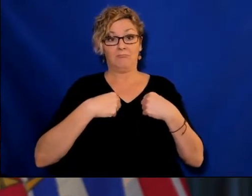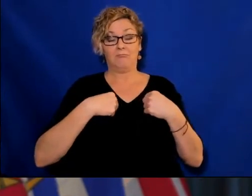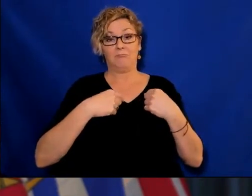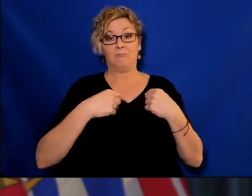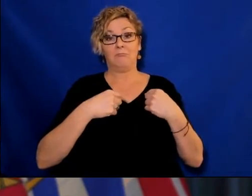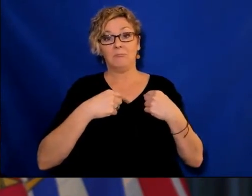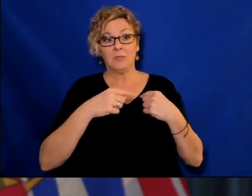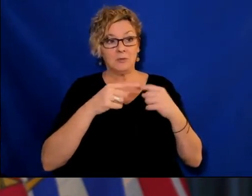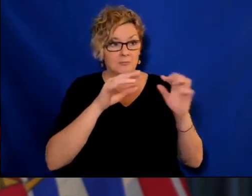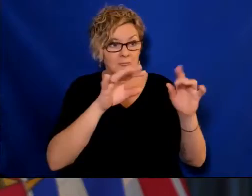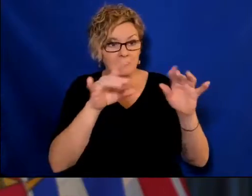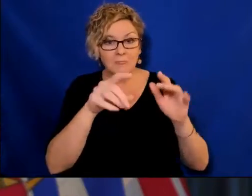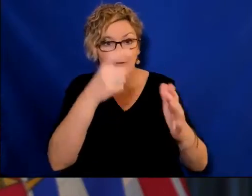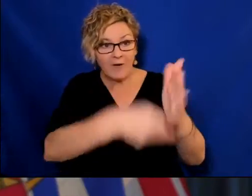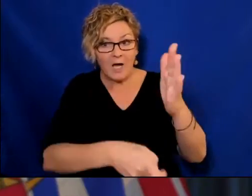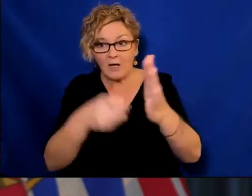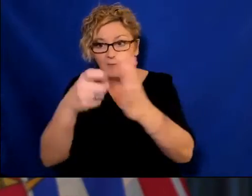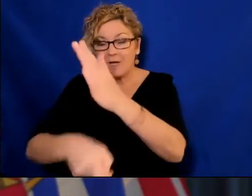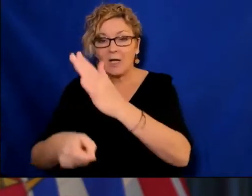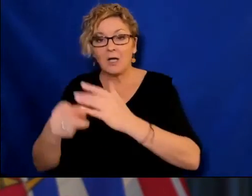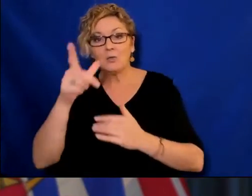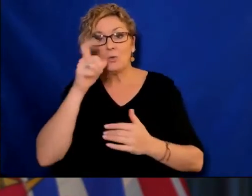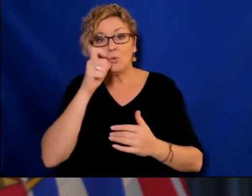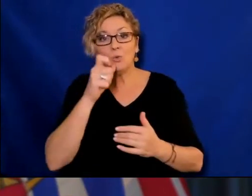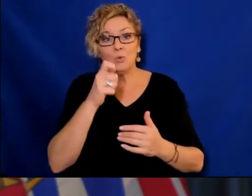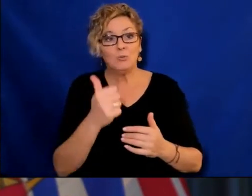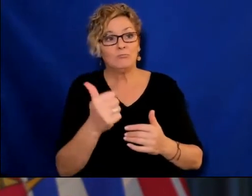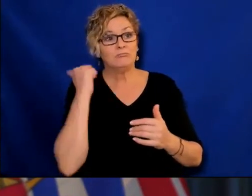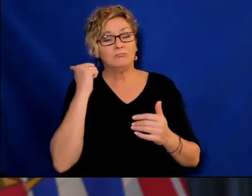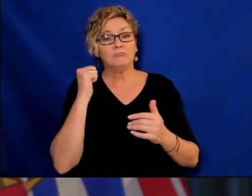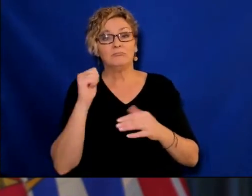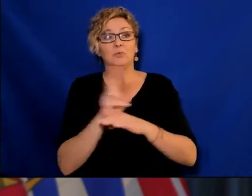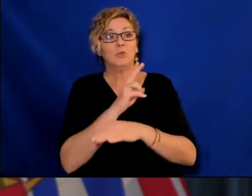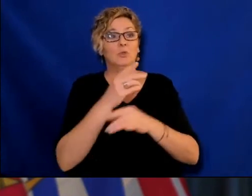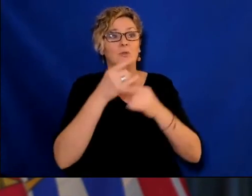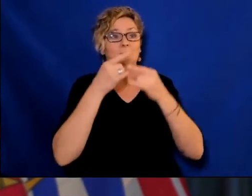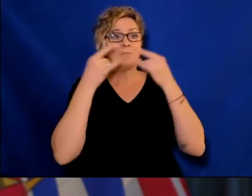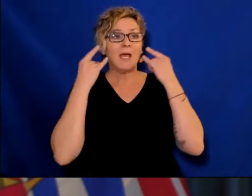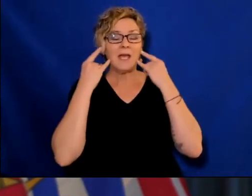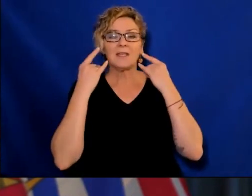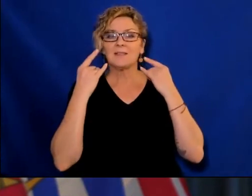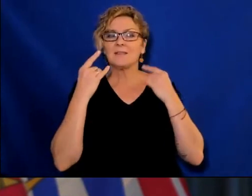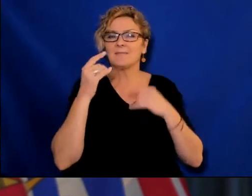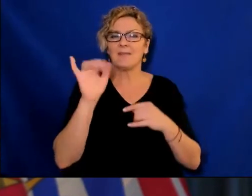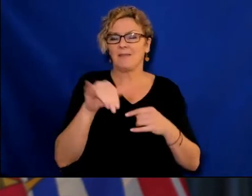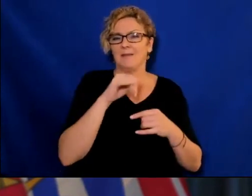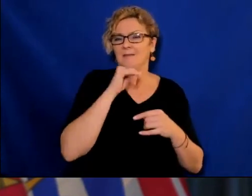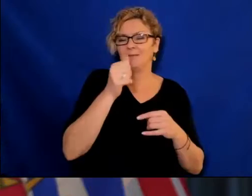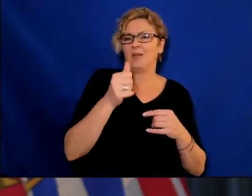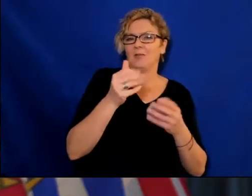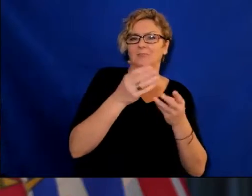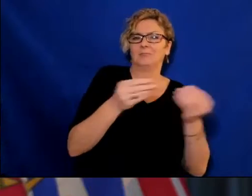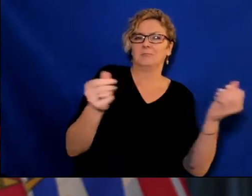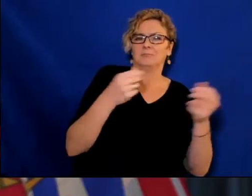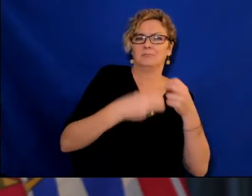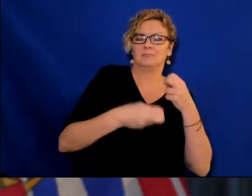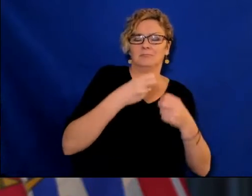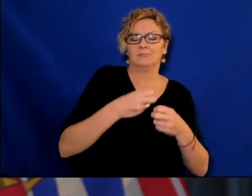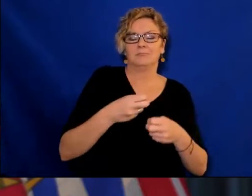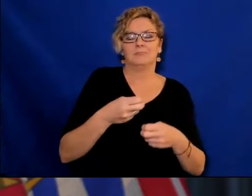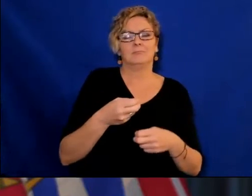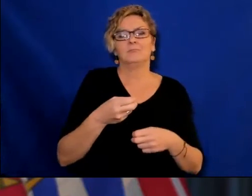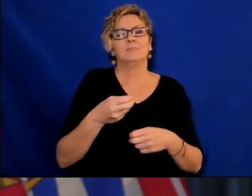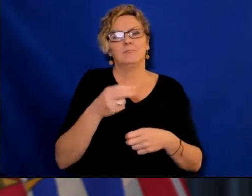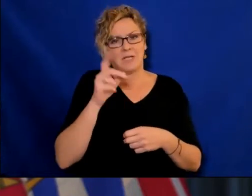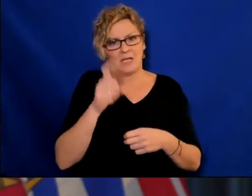make a difference here. What's going to make a difference is that people know clearly the rules and the situations that they're going into. The other thing that is clear, and we look at